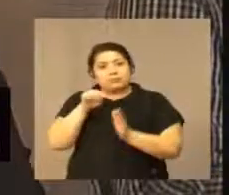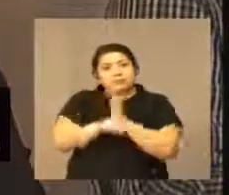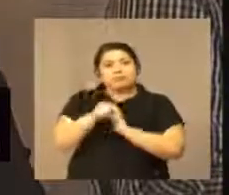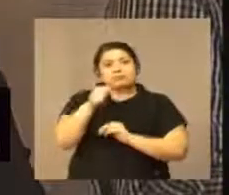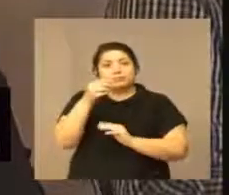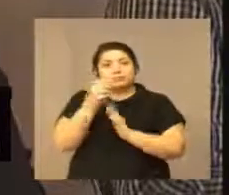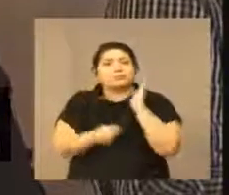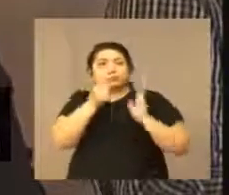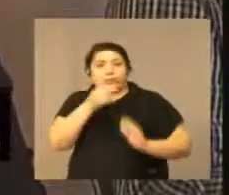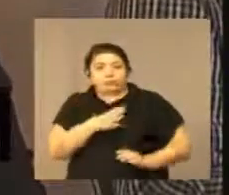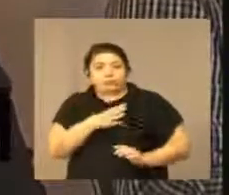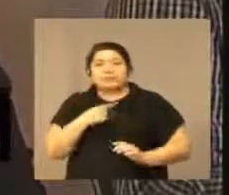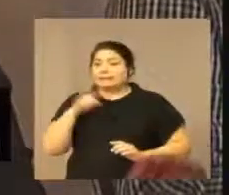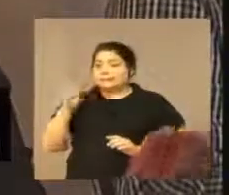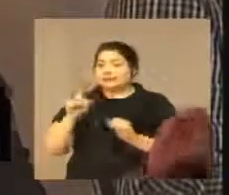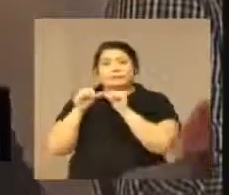to continue.